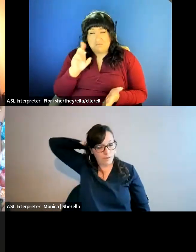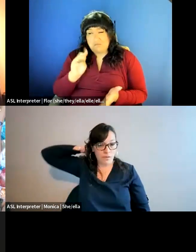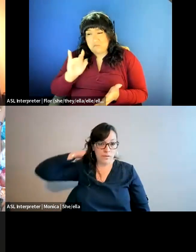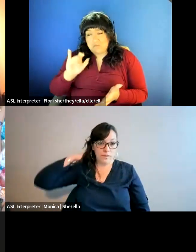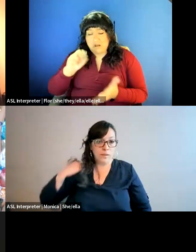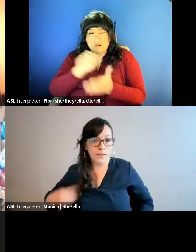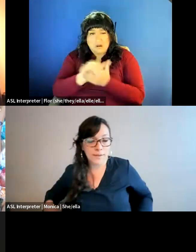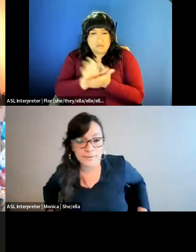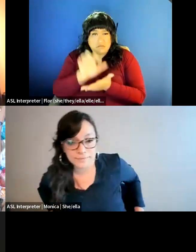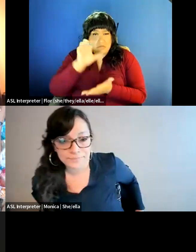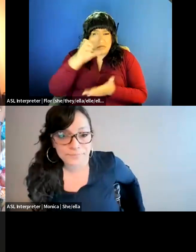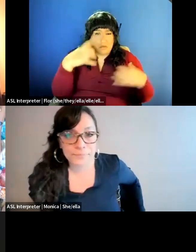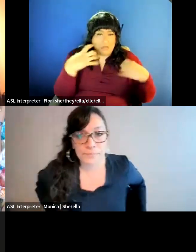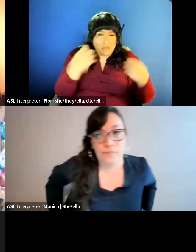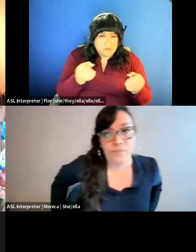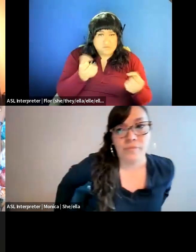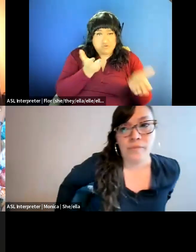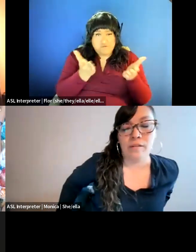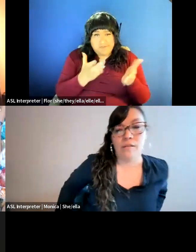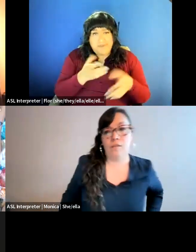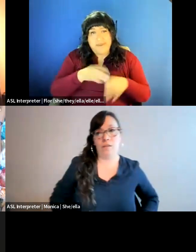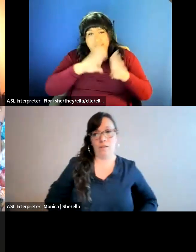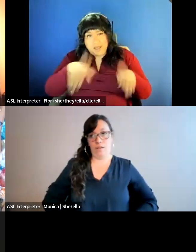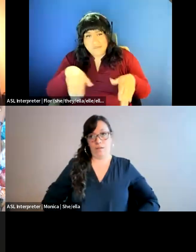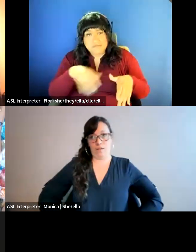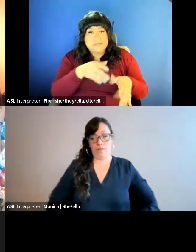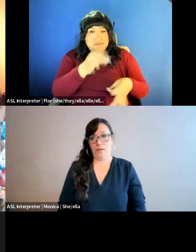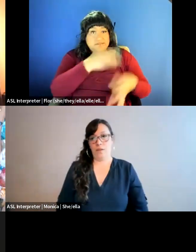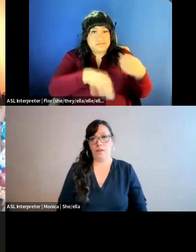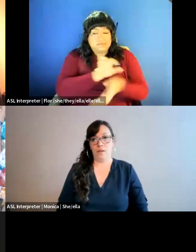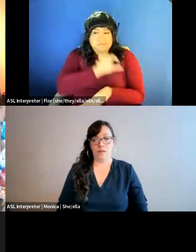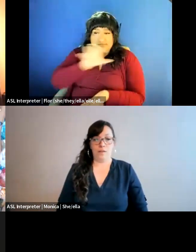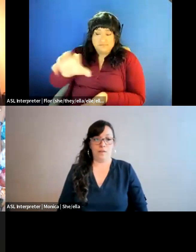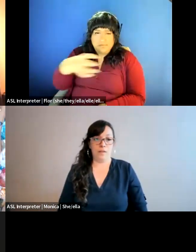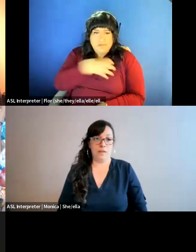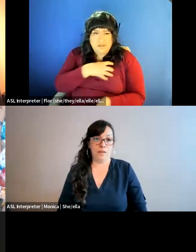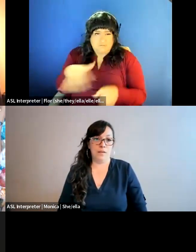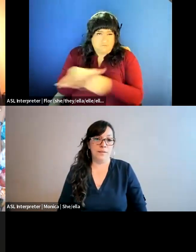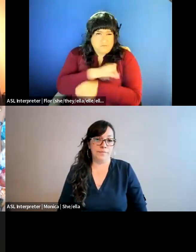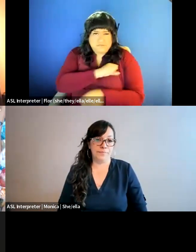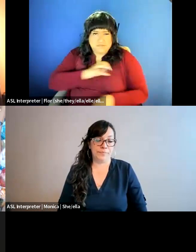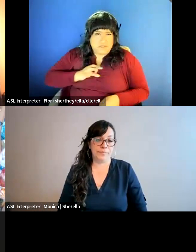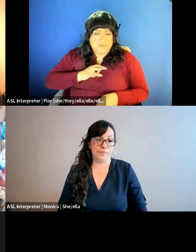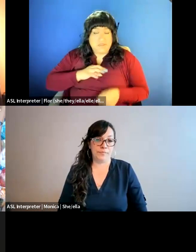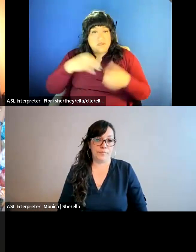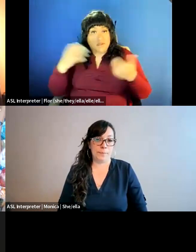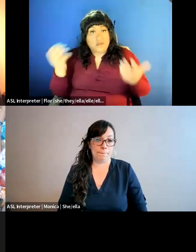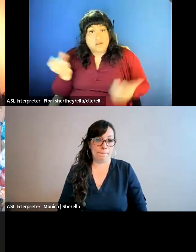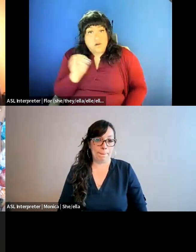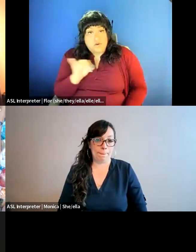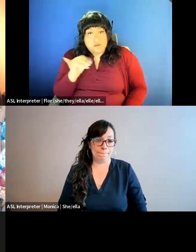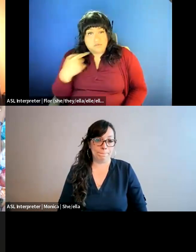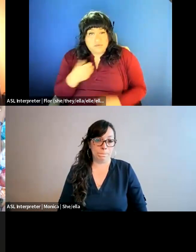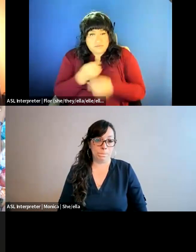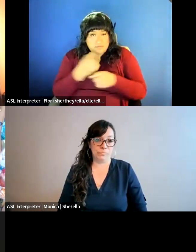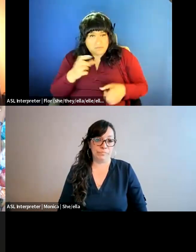health services, human services, and much more is instead spent on policing, full stop, right? In Oakland, we spend about $350 to